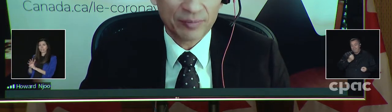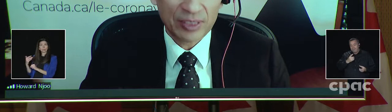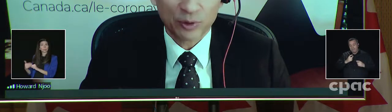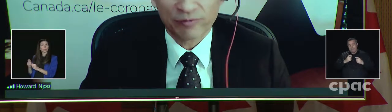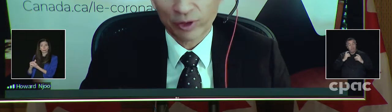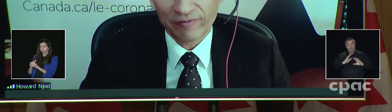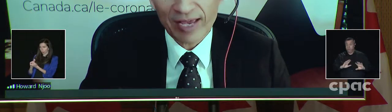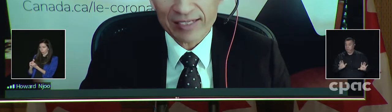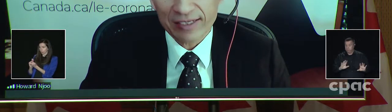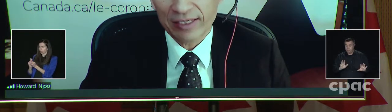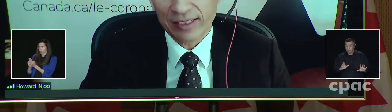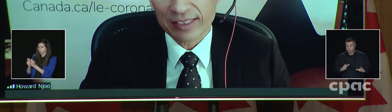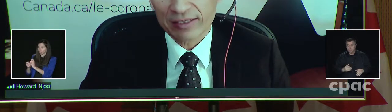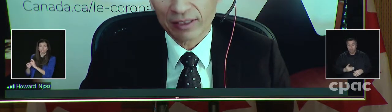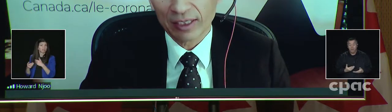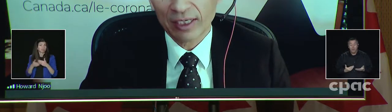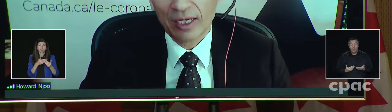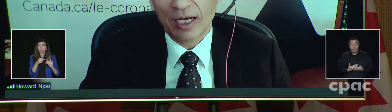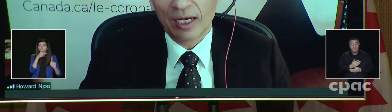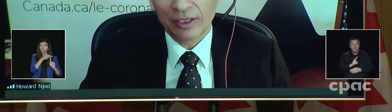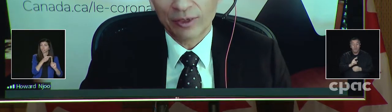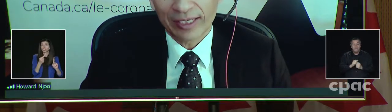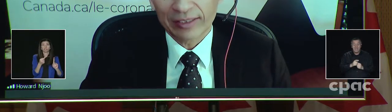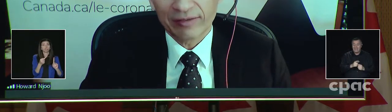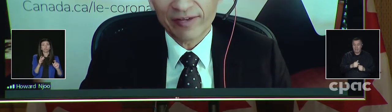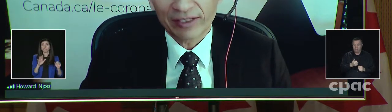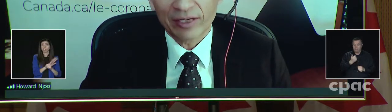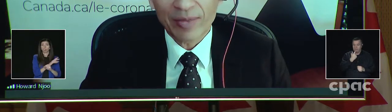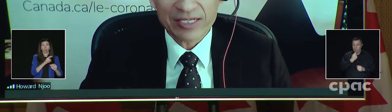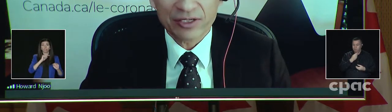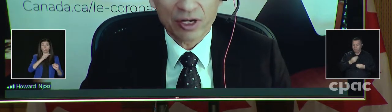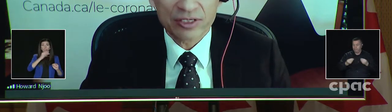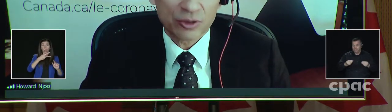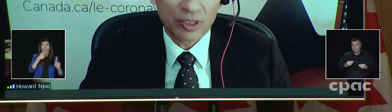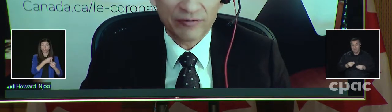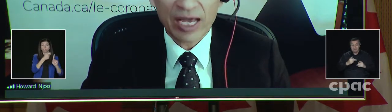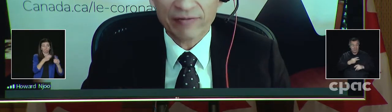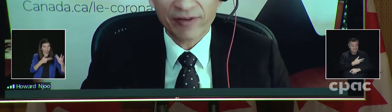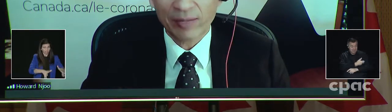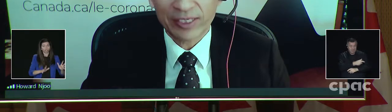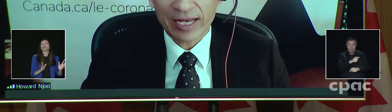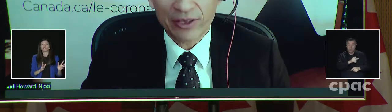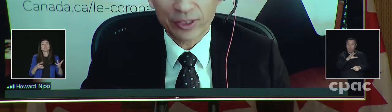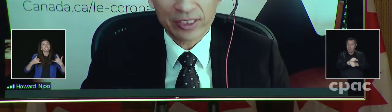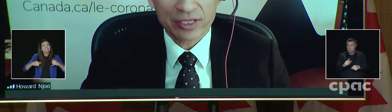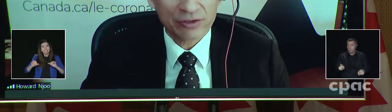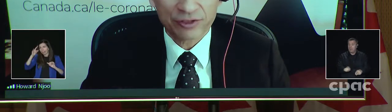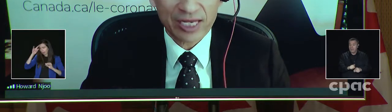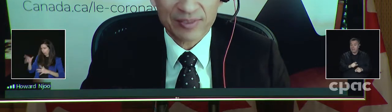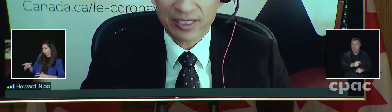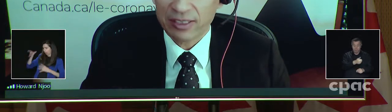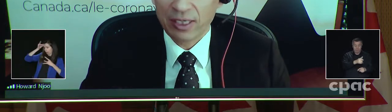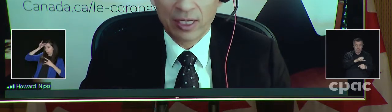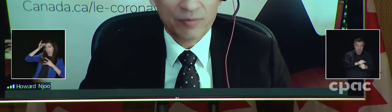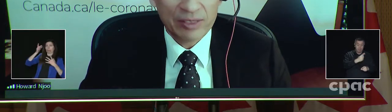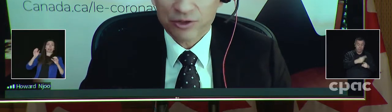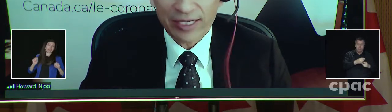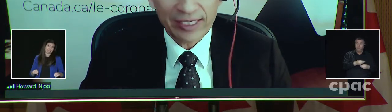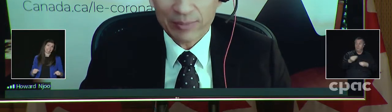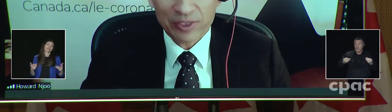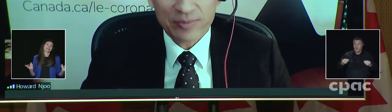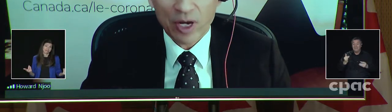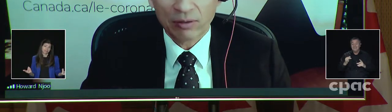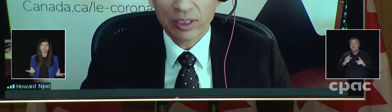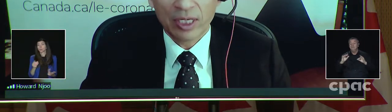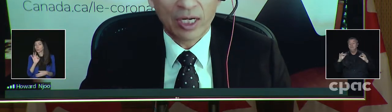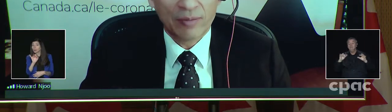even people who are fully vaccinated can still, get infected and pass it on. So if you have a family gathering, as Dr. Tam said, maybe try and